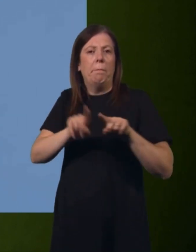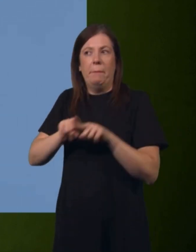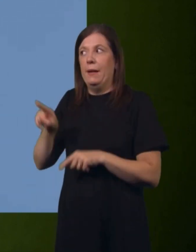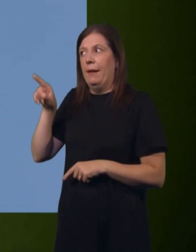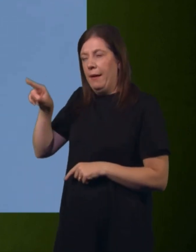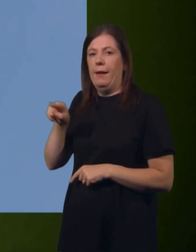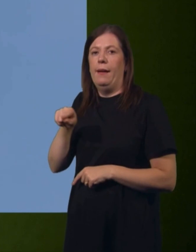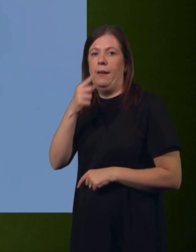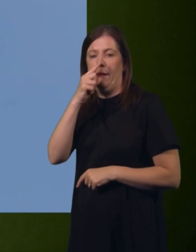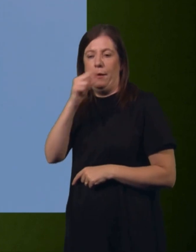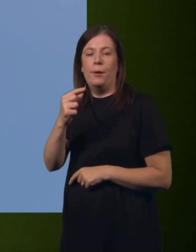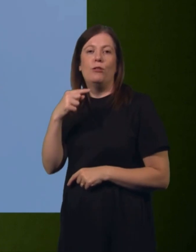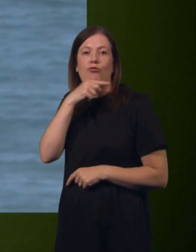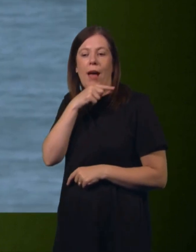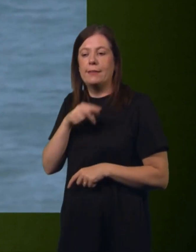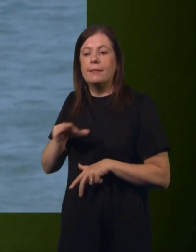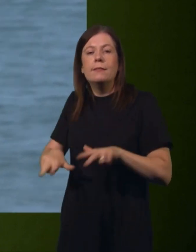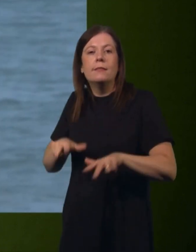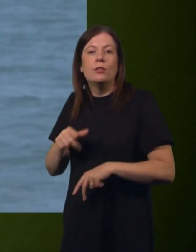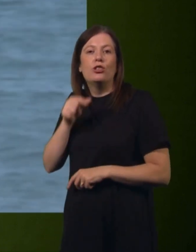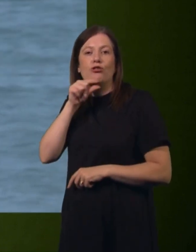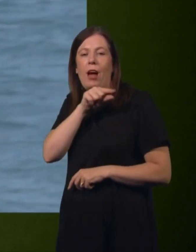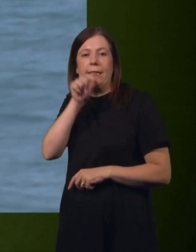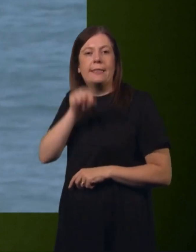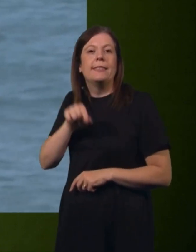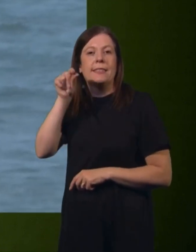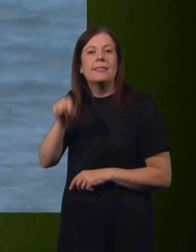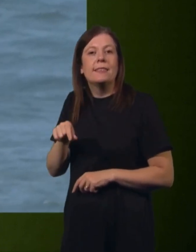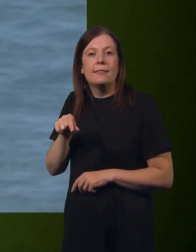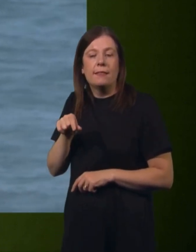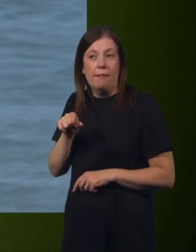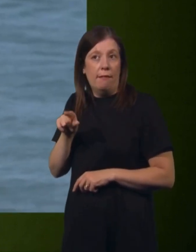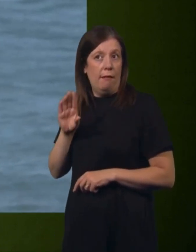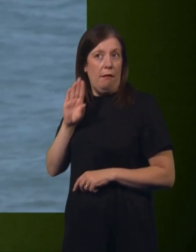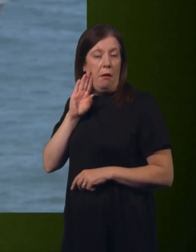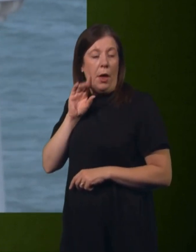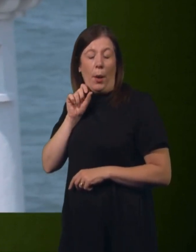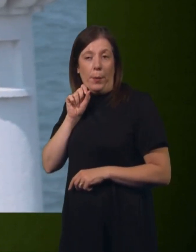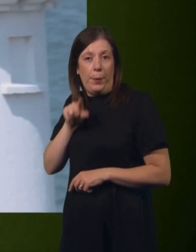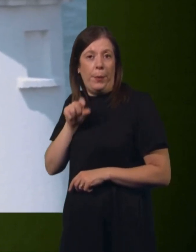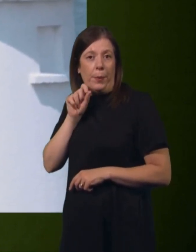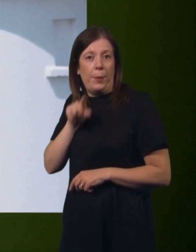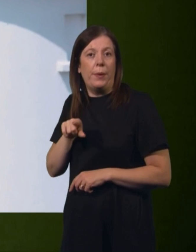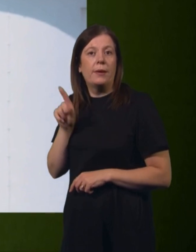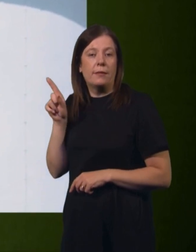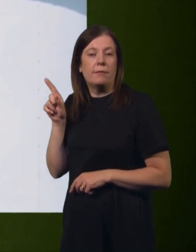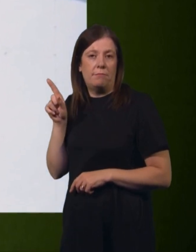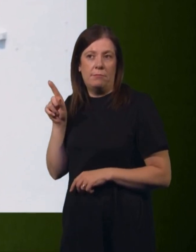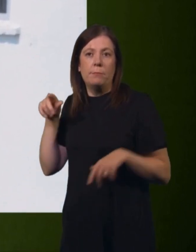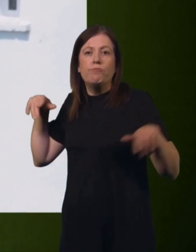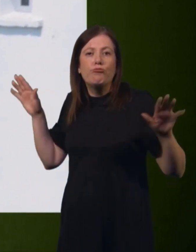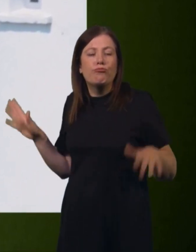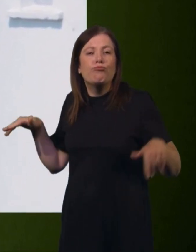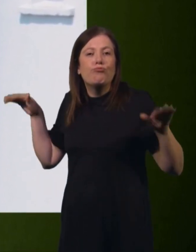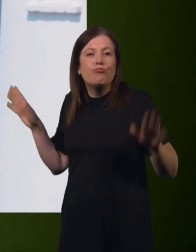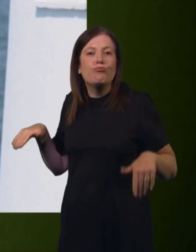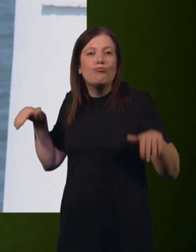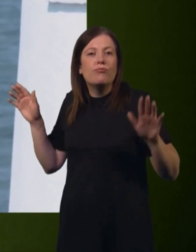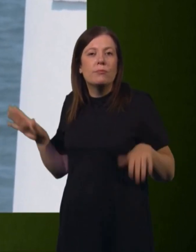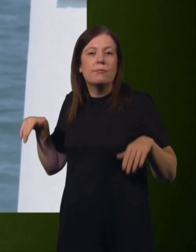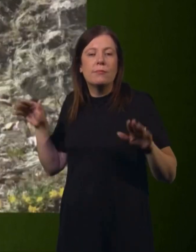bill and red legs, so you really can't miss them. But if you do, you usually do hear them as well. Before you see them, they tend to announce their arrival with